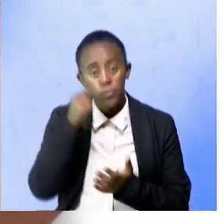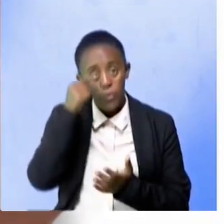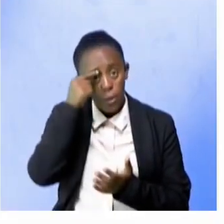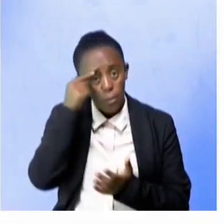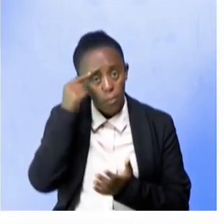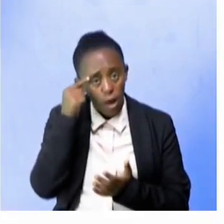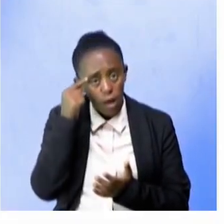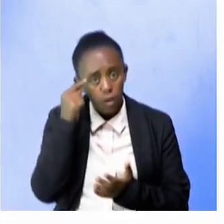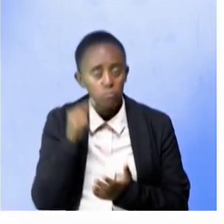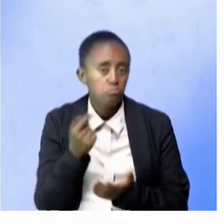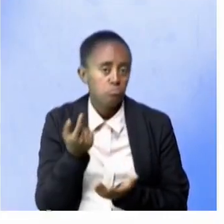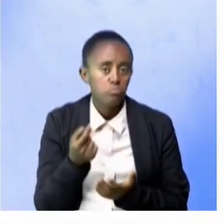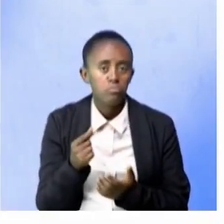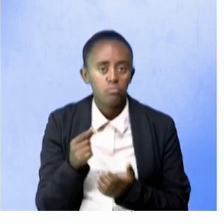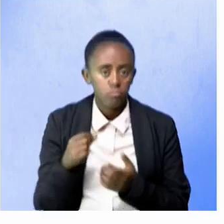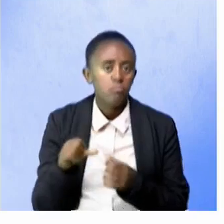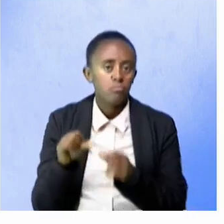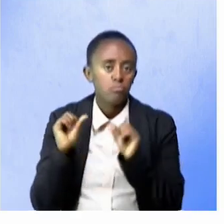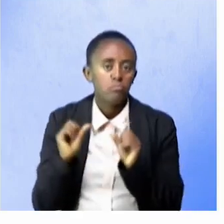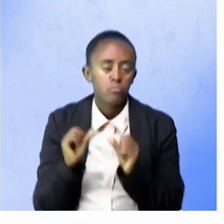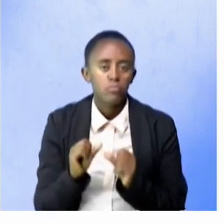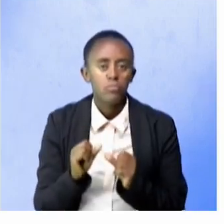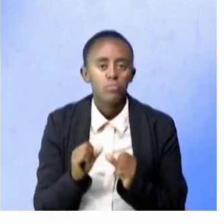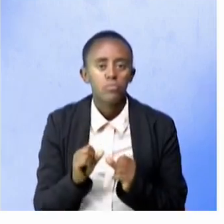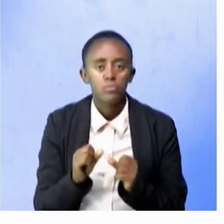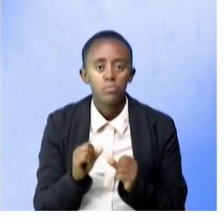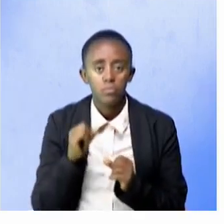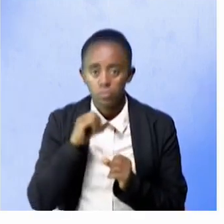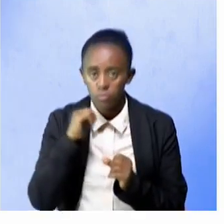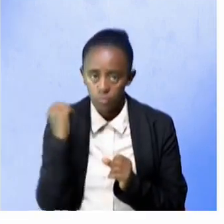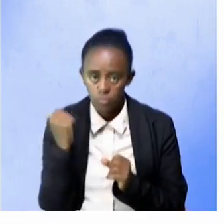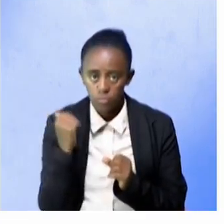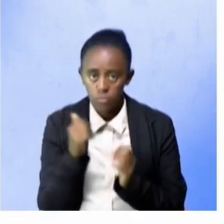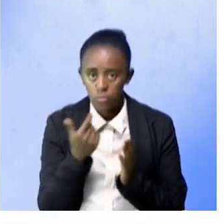black, etc. Still now it belongs to the